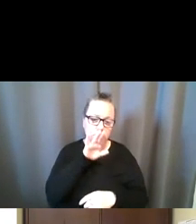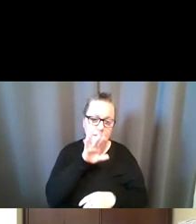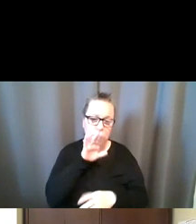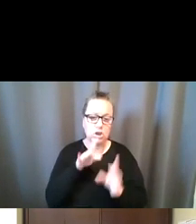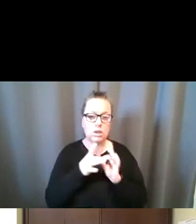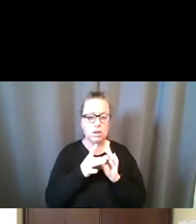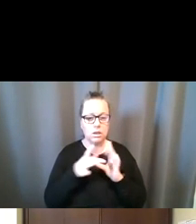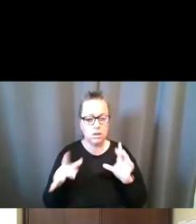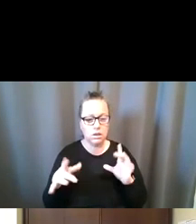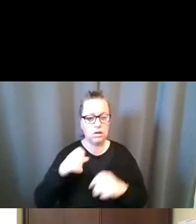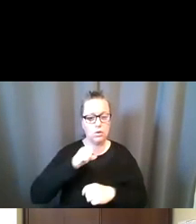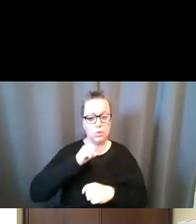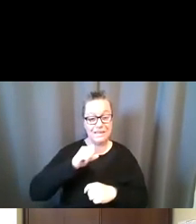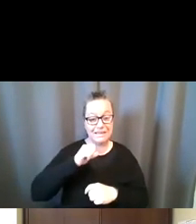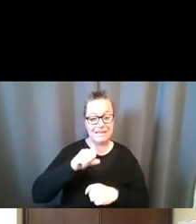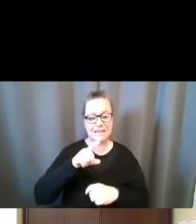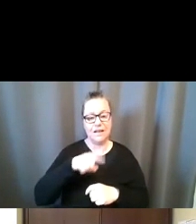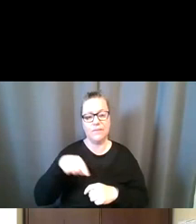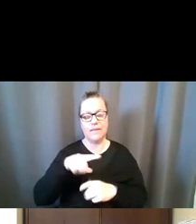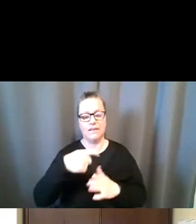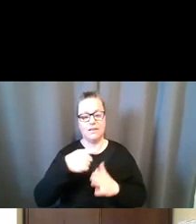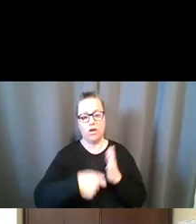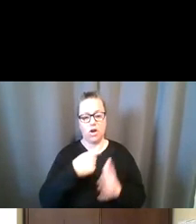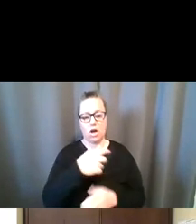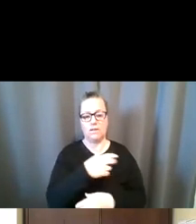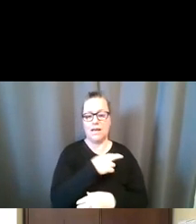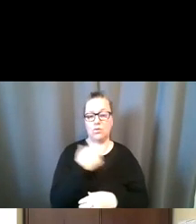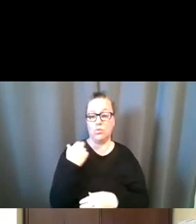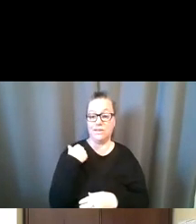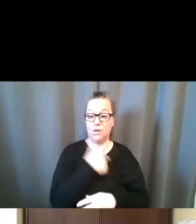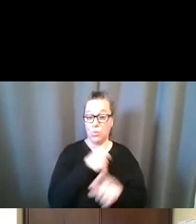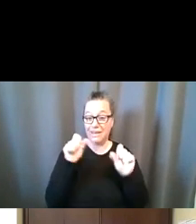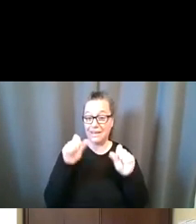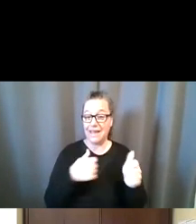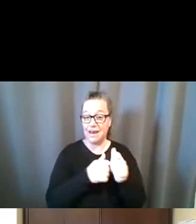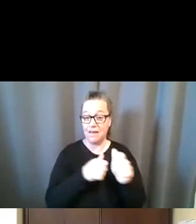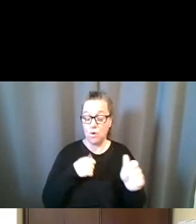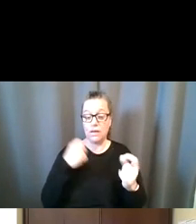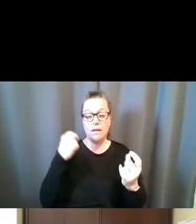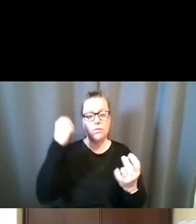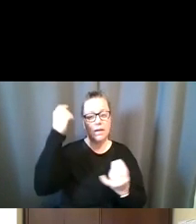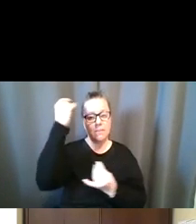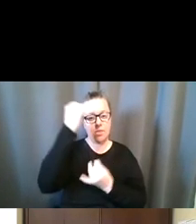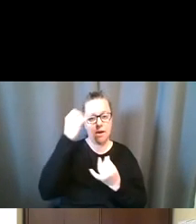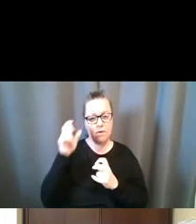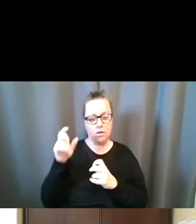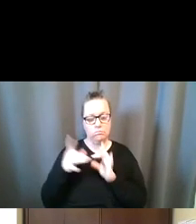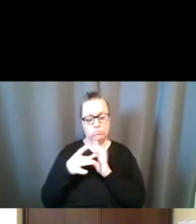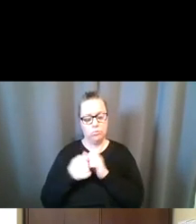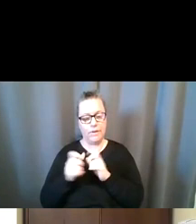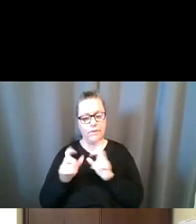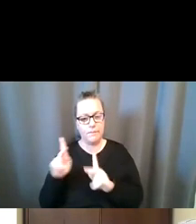disengagement, resistance. These are the costs and risks we can avoid if we get thoughtful about the people side of change.